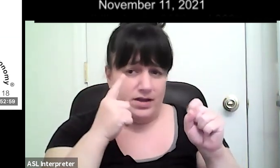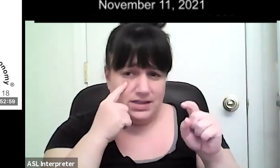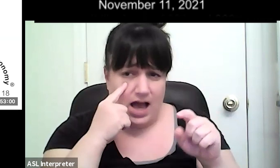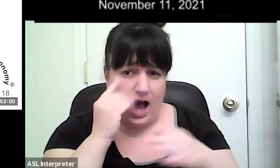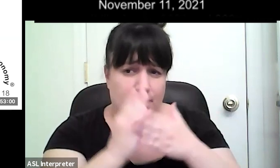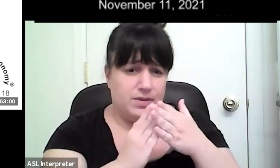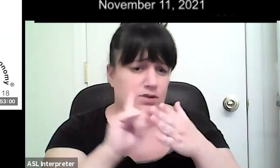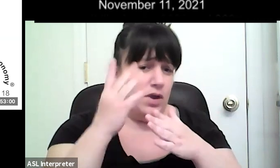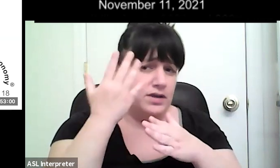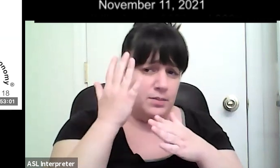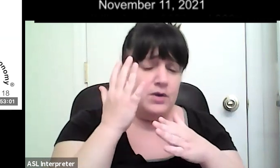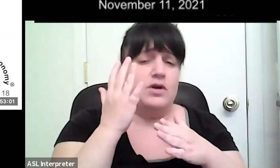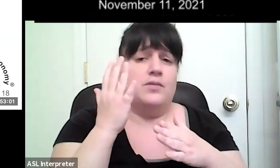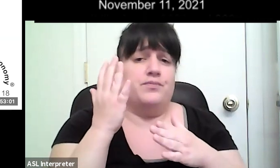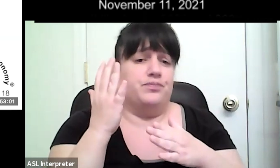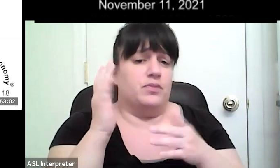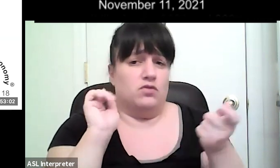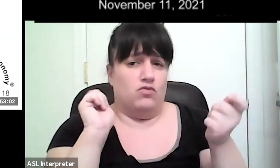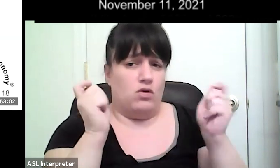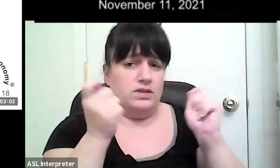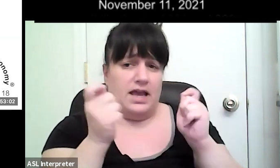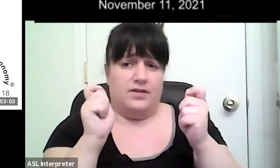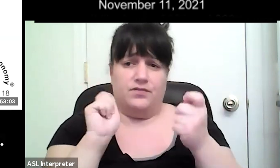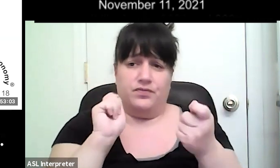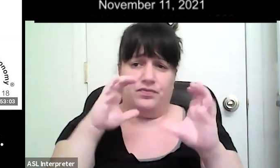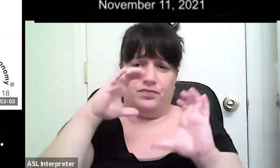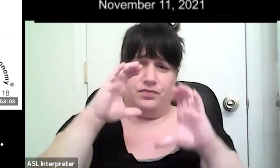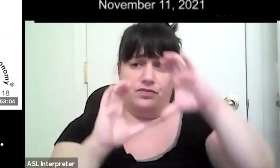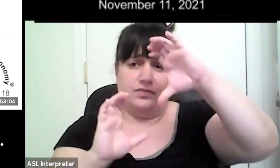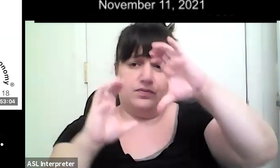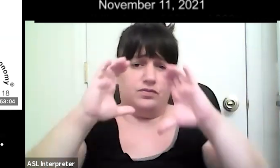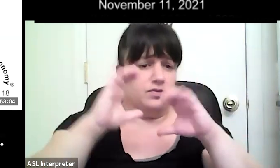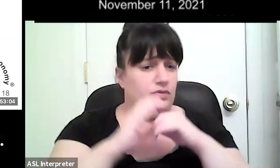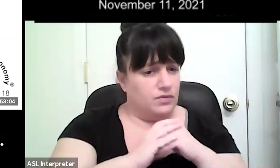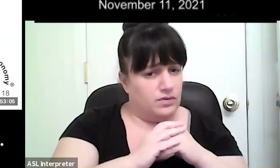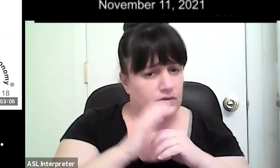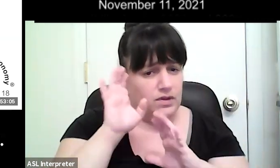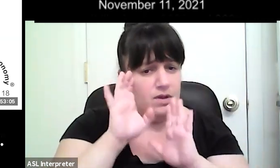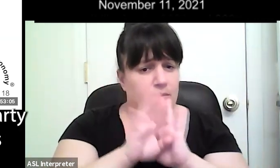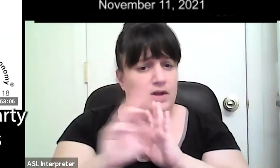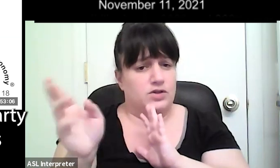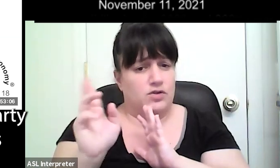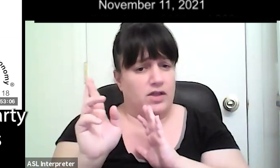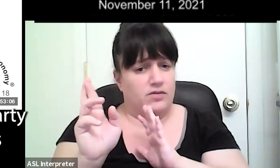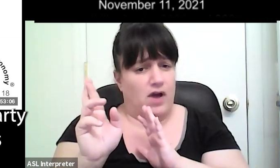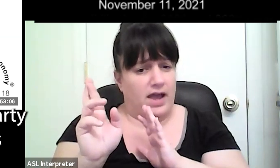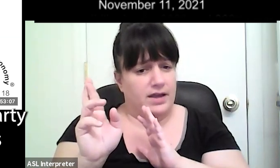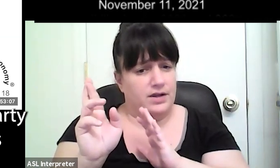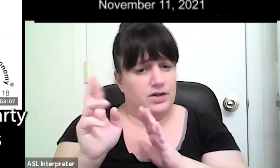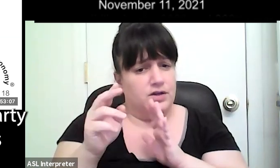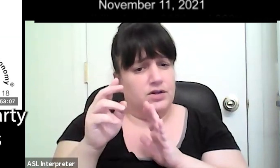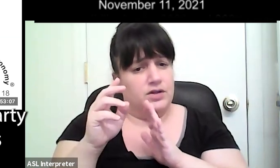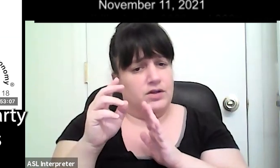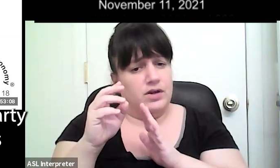and actually rotate the telescope. On the picture on the right, this is a picture from a